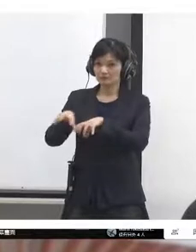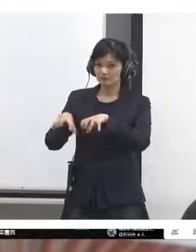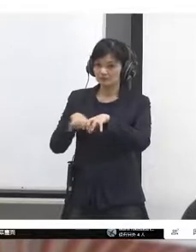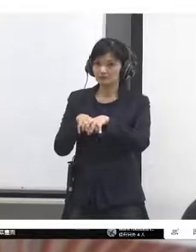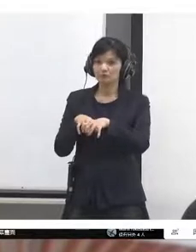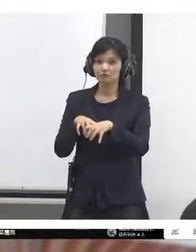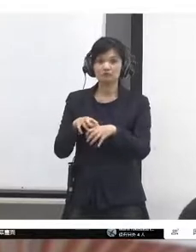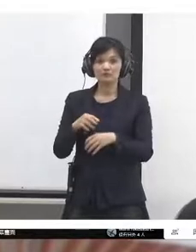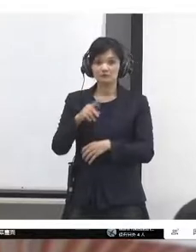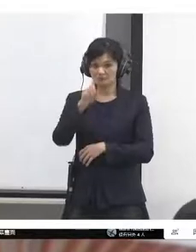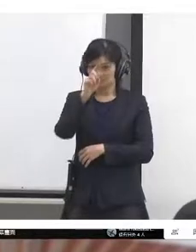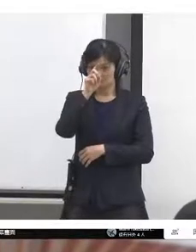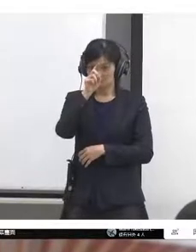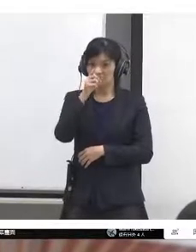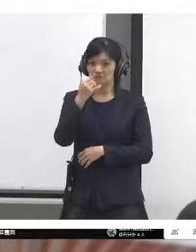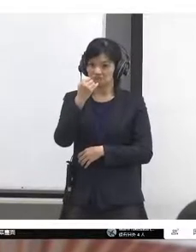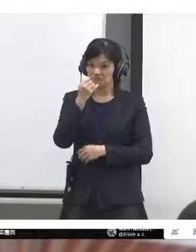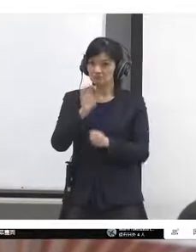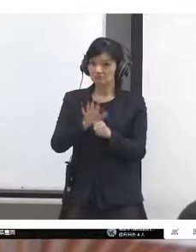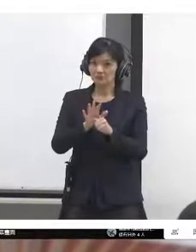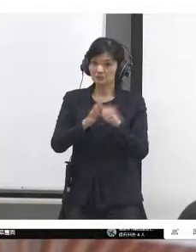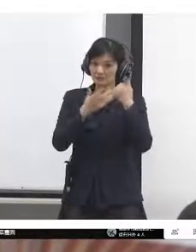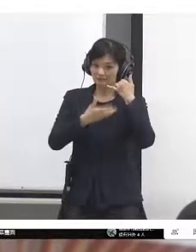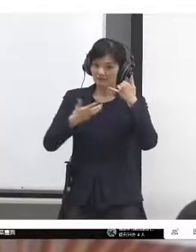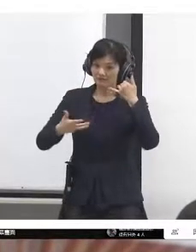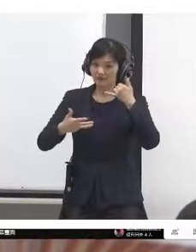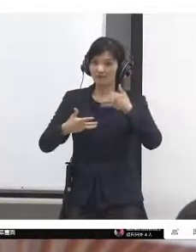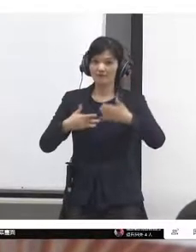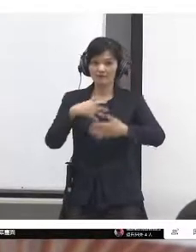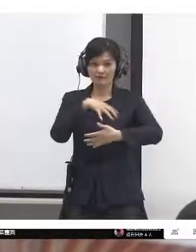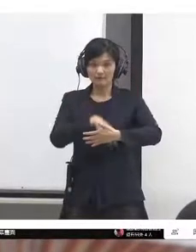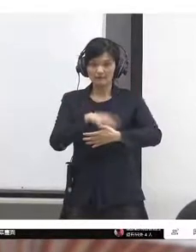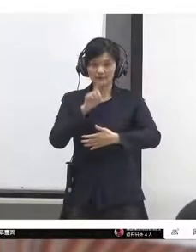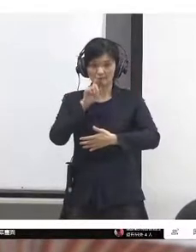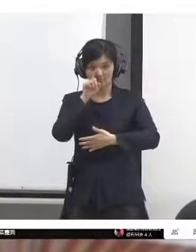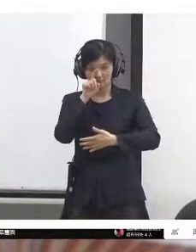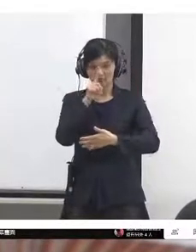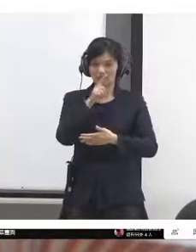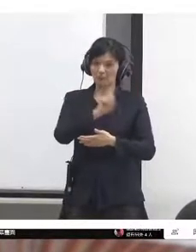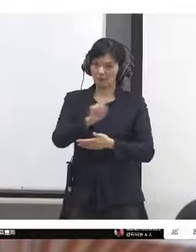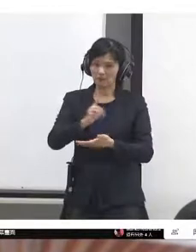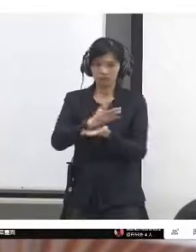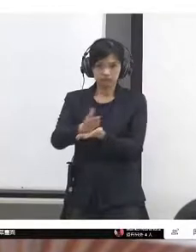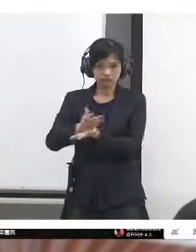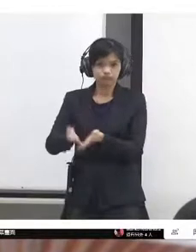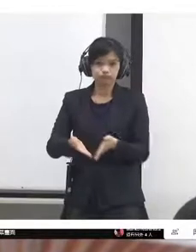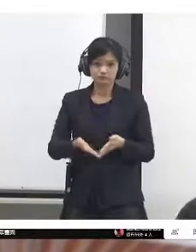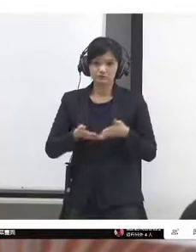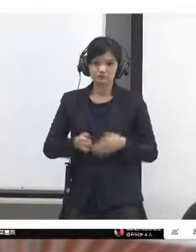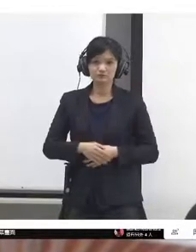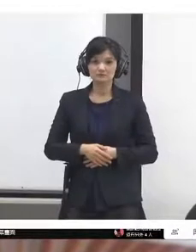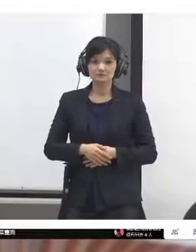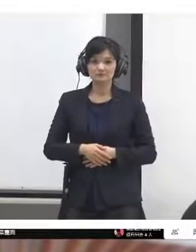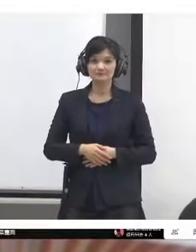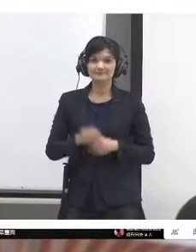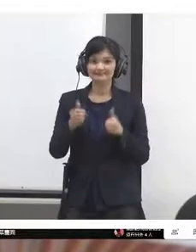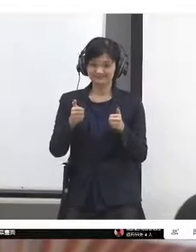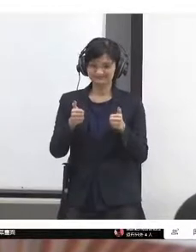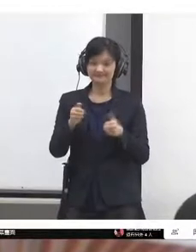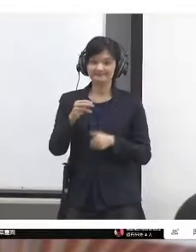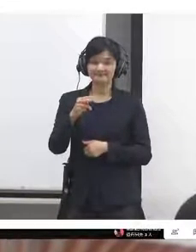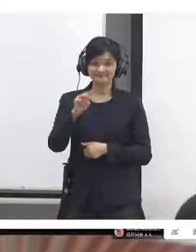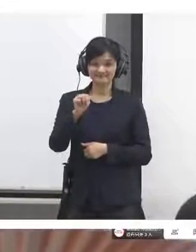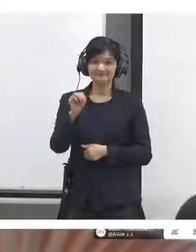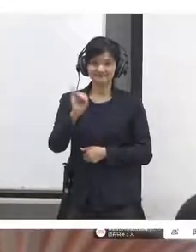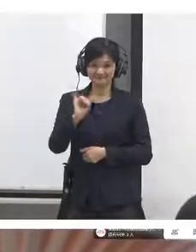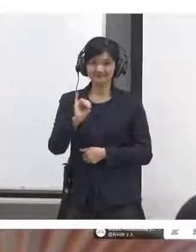and forest. So yes, sometimes it happens. It's more about environment. Yeah. Thank you so much, Mami-san. Yeah. Okay, so because